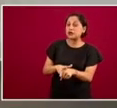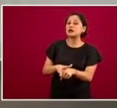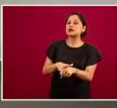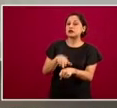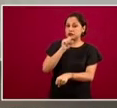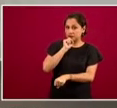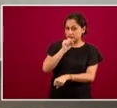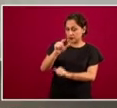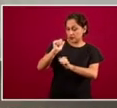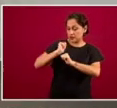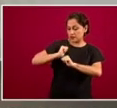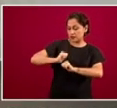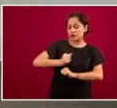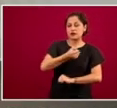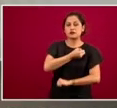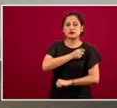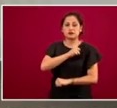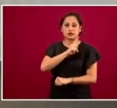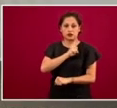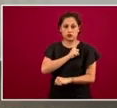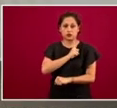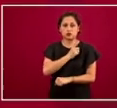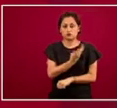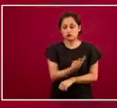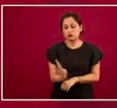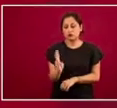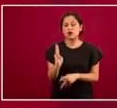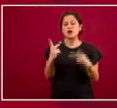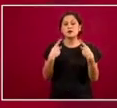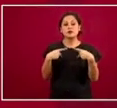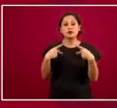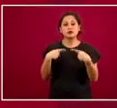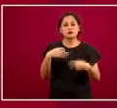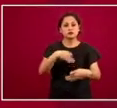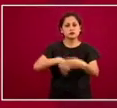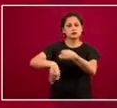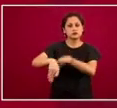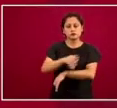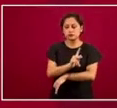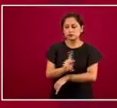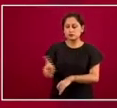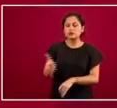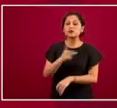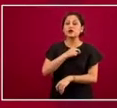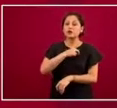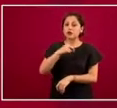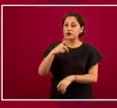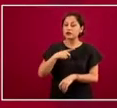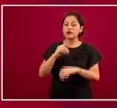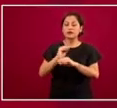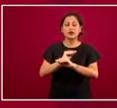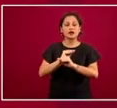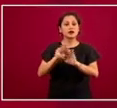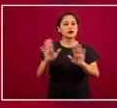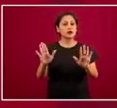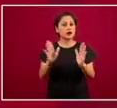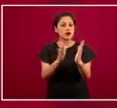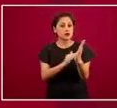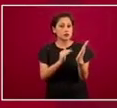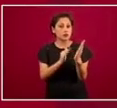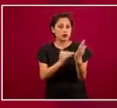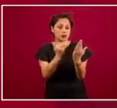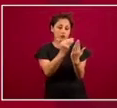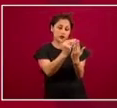one of our most important interests is that the people the public in general, but also